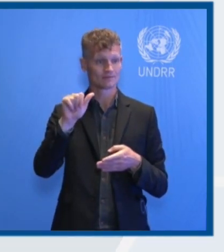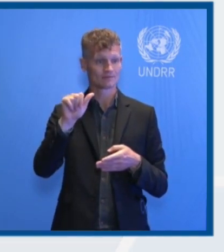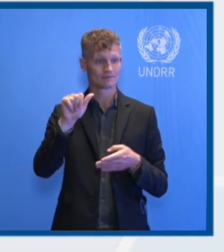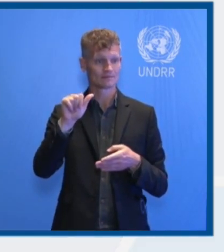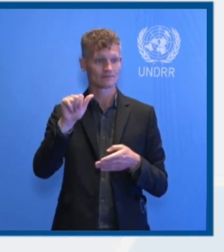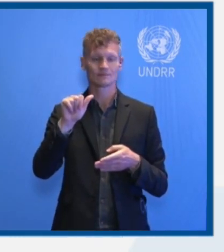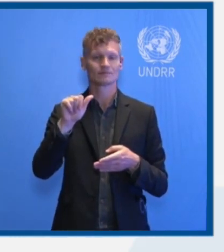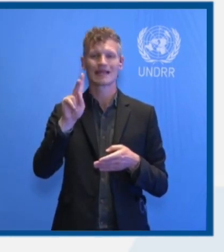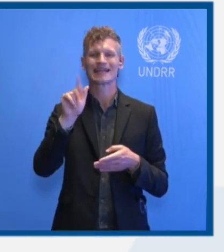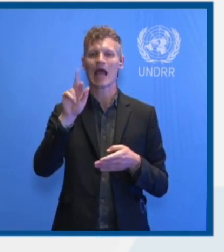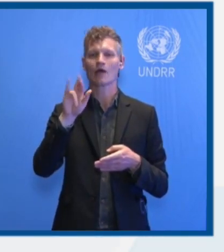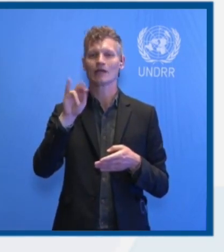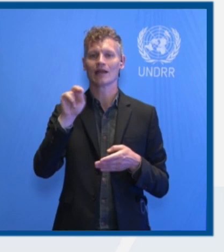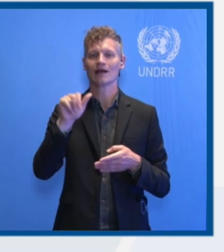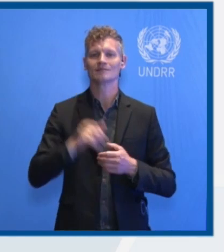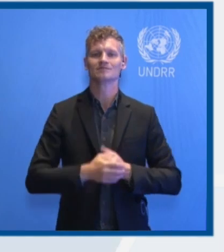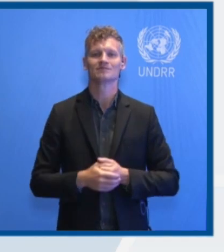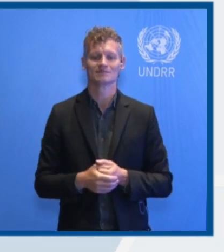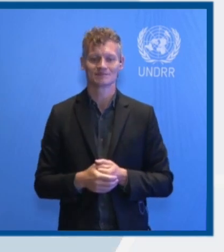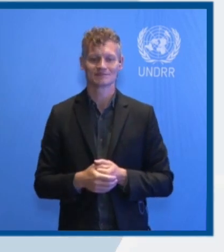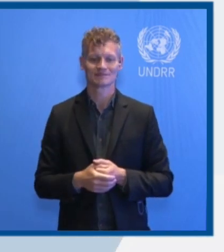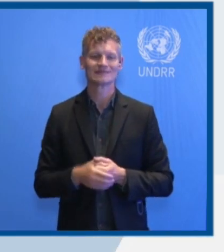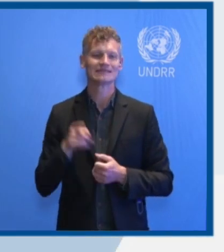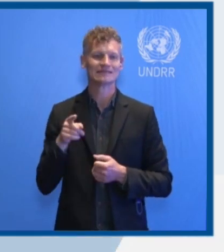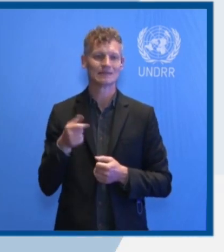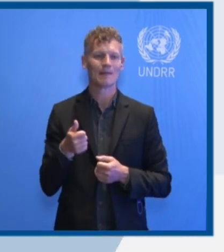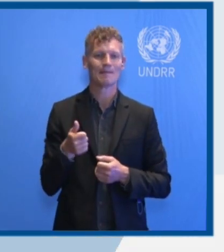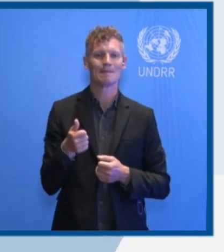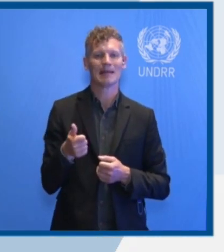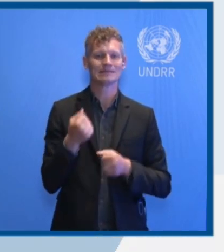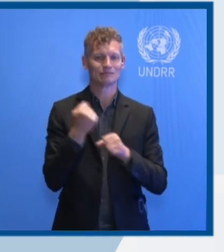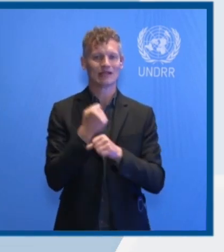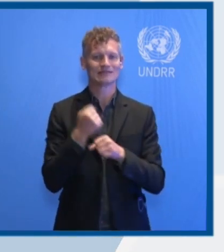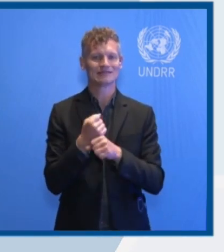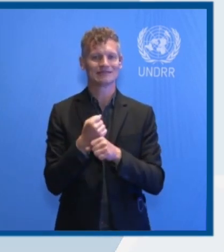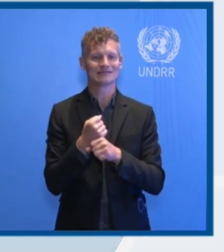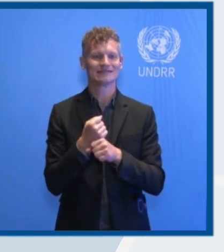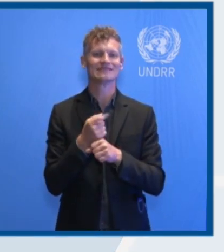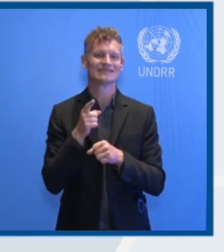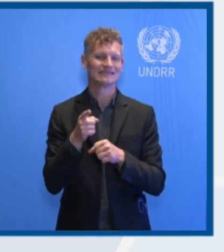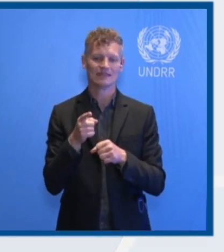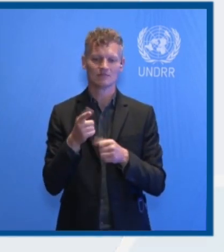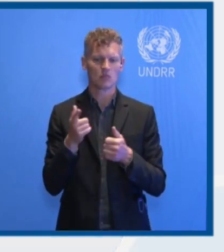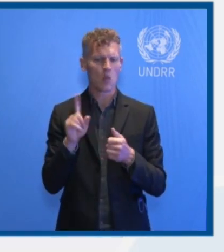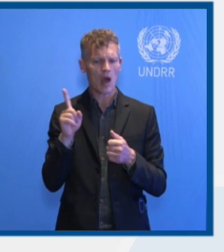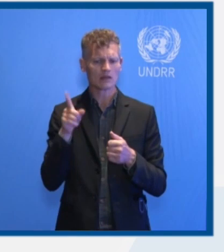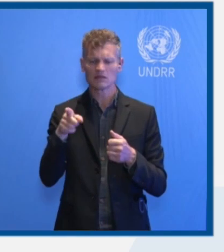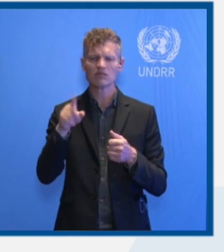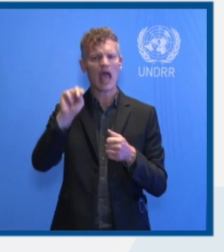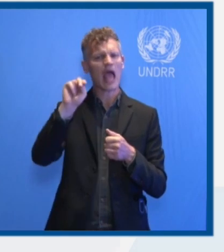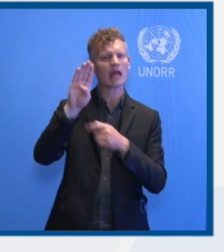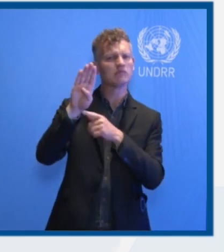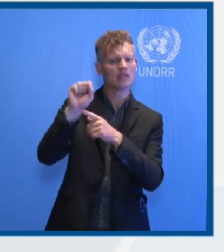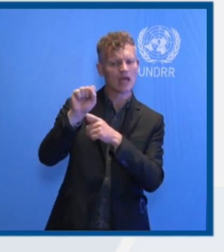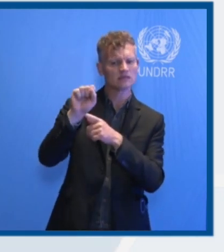good practices of using nature-based solutions for disaster risk reduction and climate change adaptation under different contexts